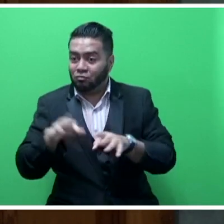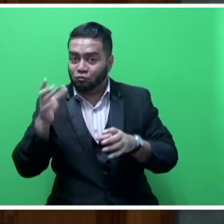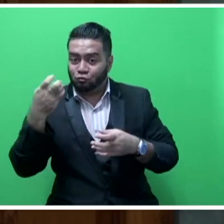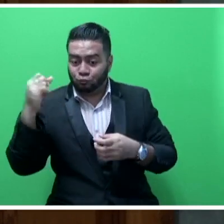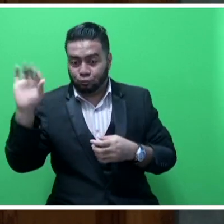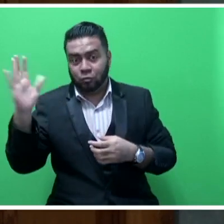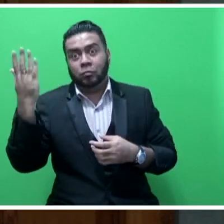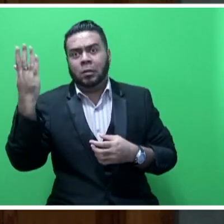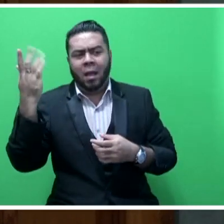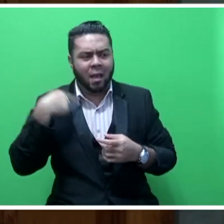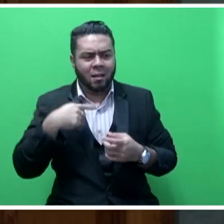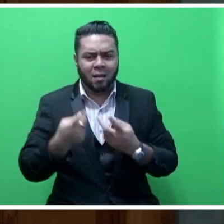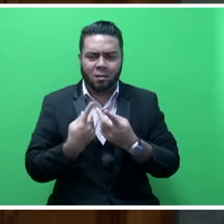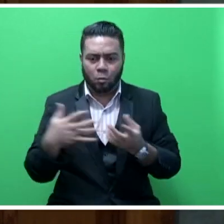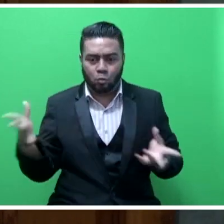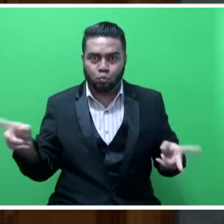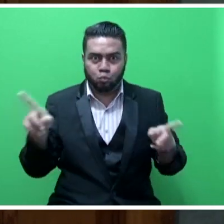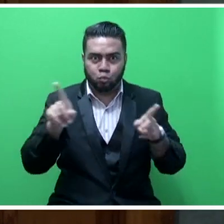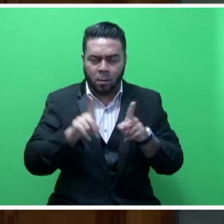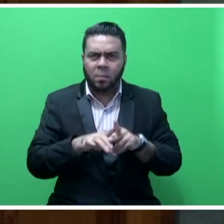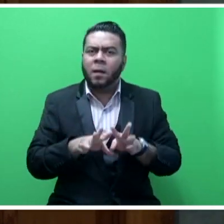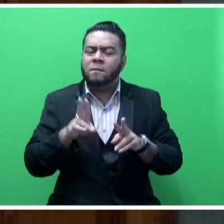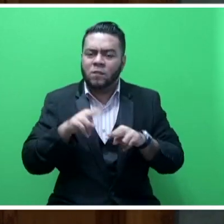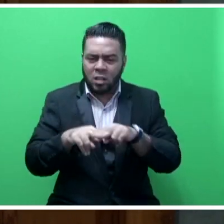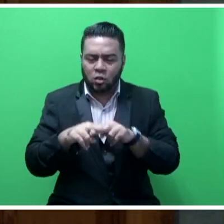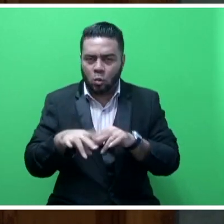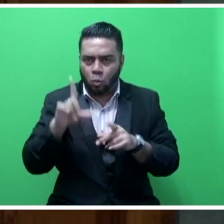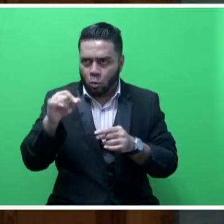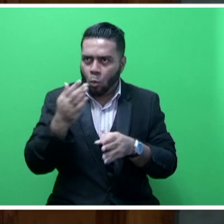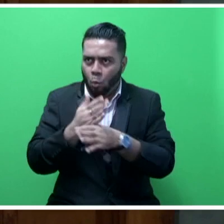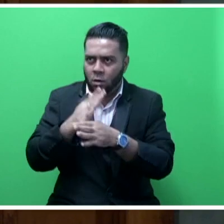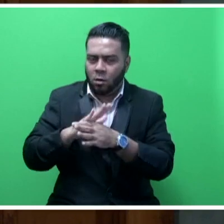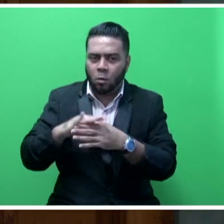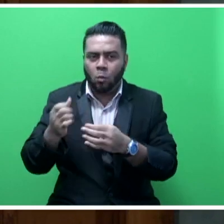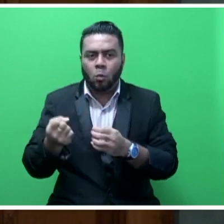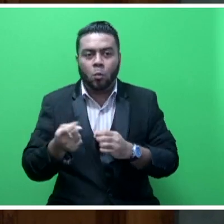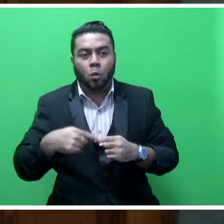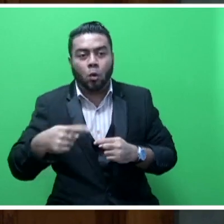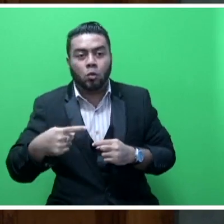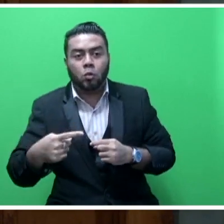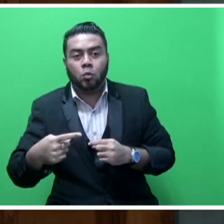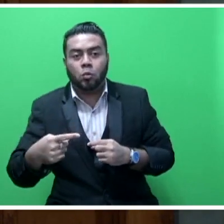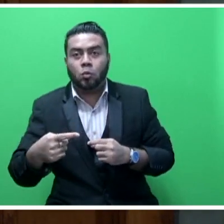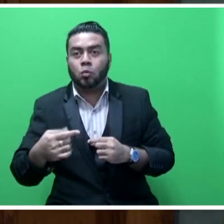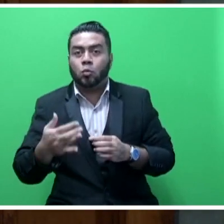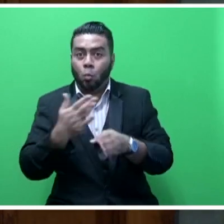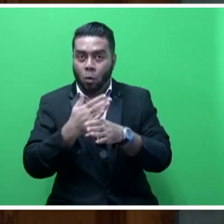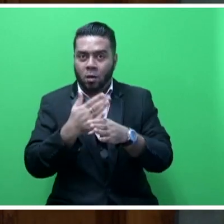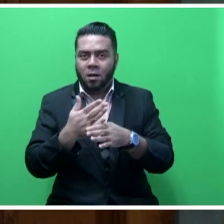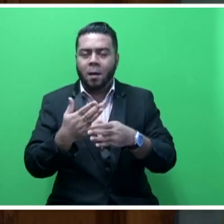is able to address some of these needs, and we are determined to continue to work building on this.